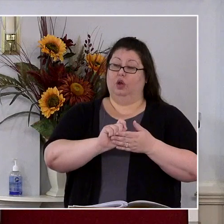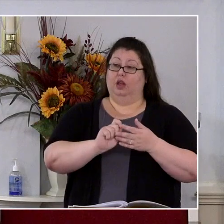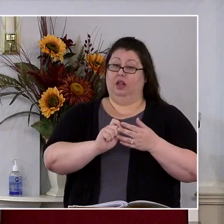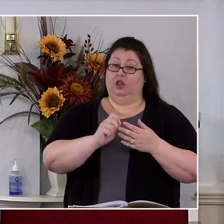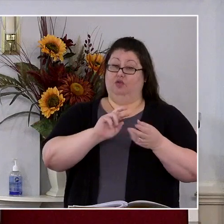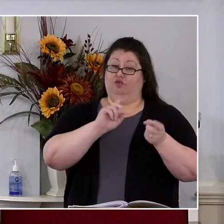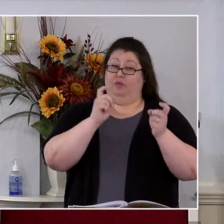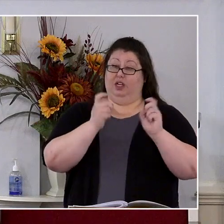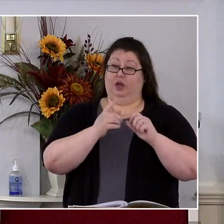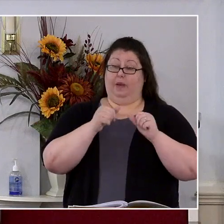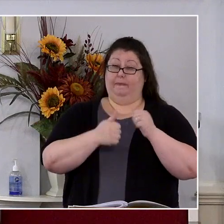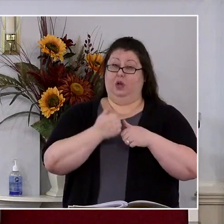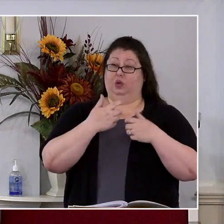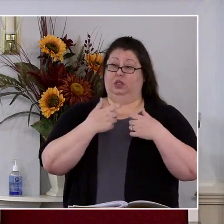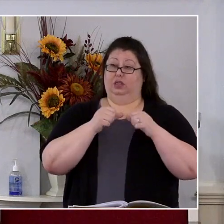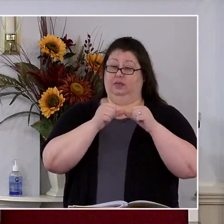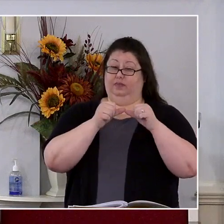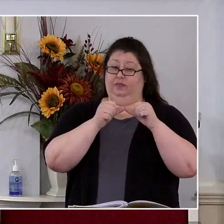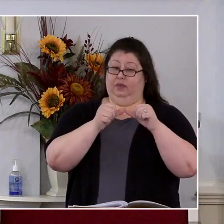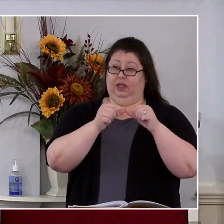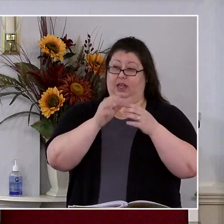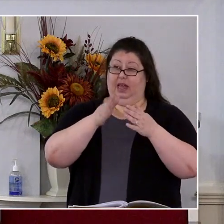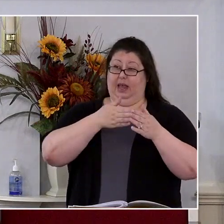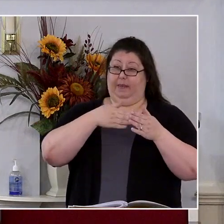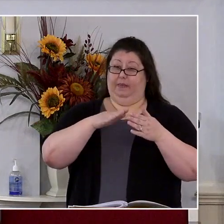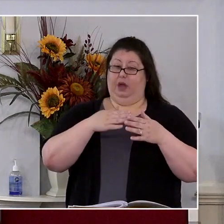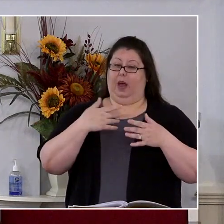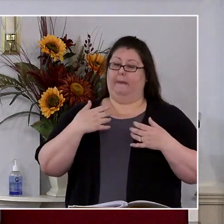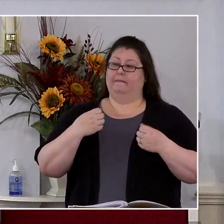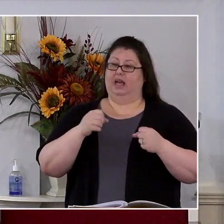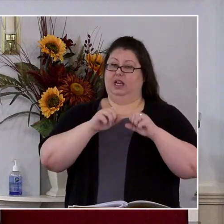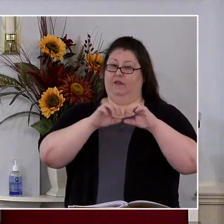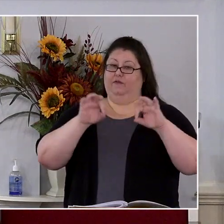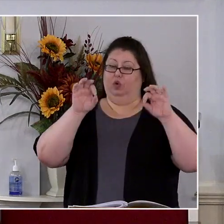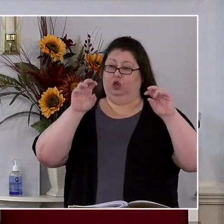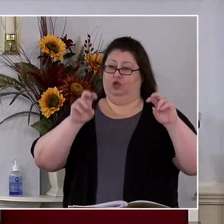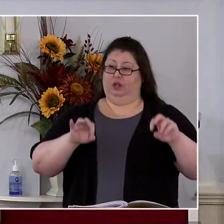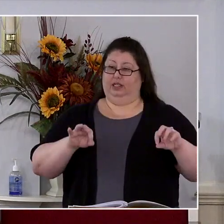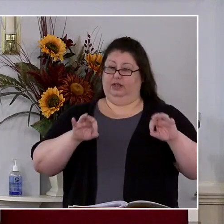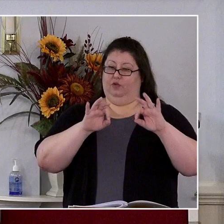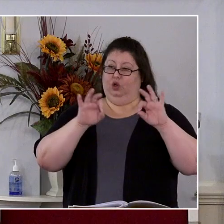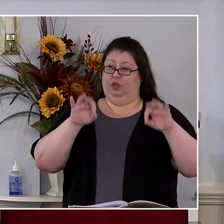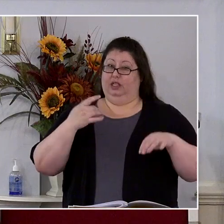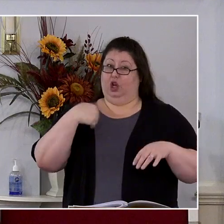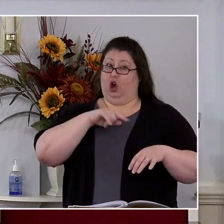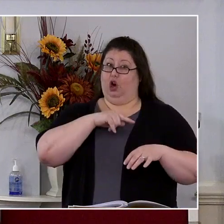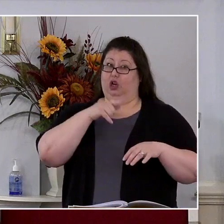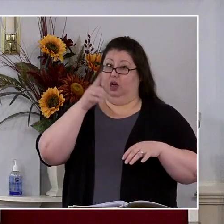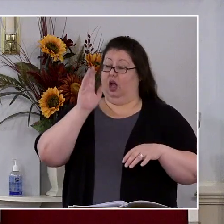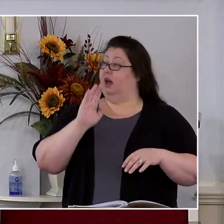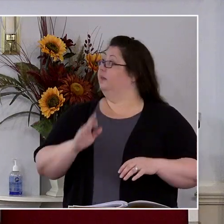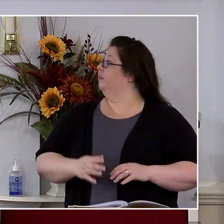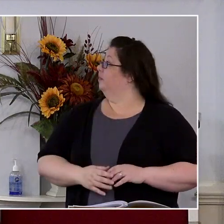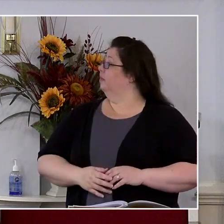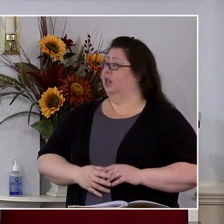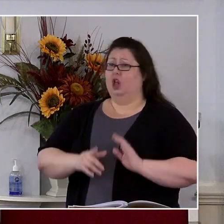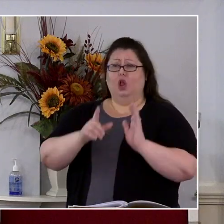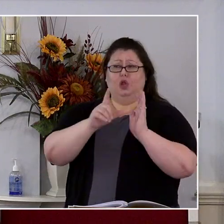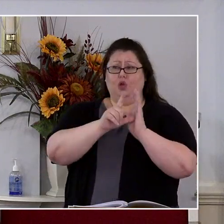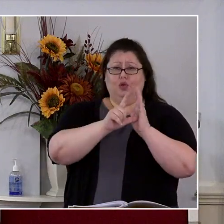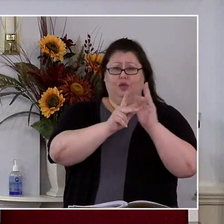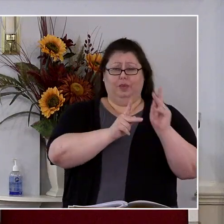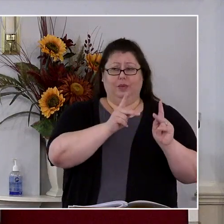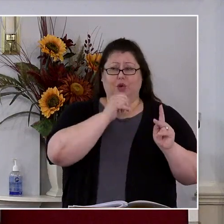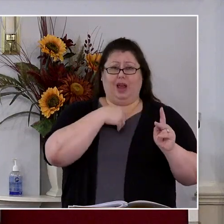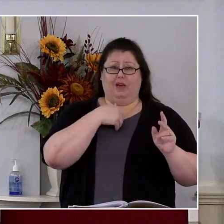enduring hymn, "A Mighty Fortress Is Our God." Even though Lutherans have no monopoly on the